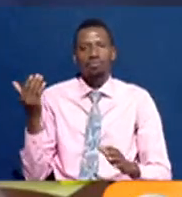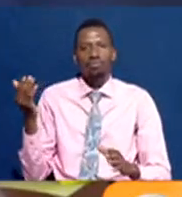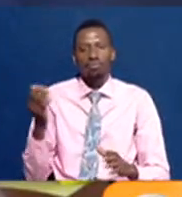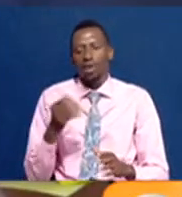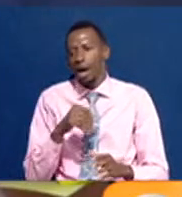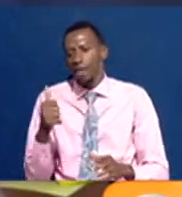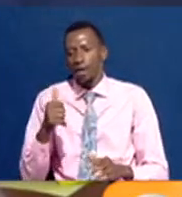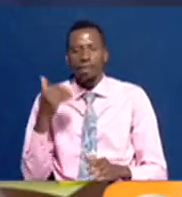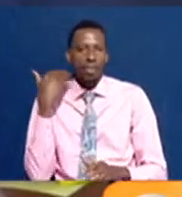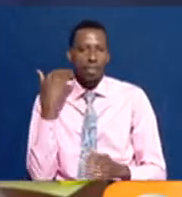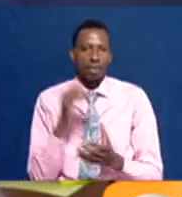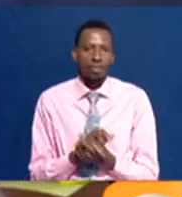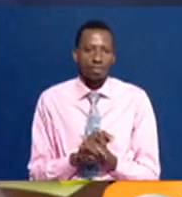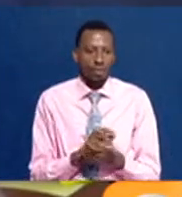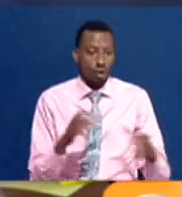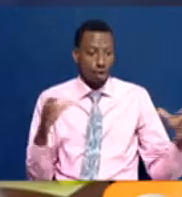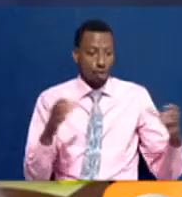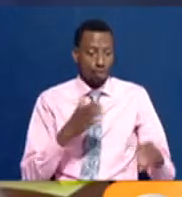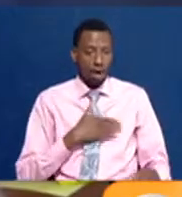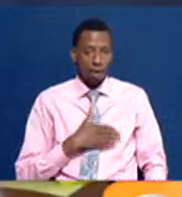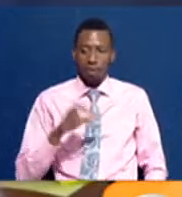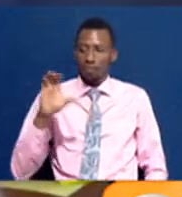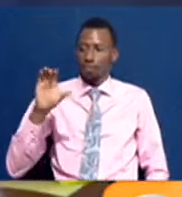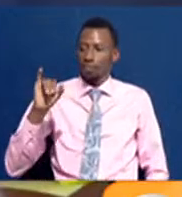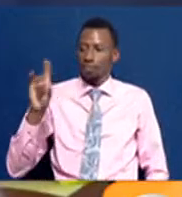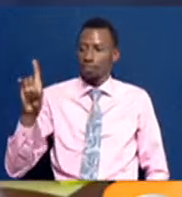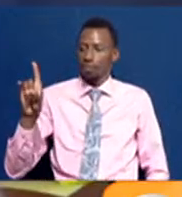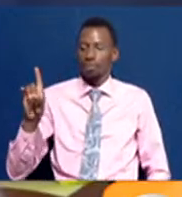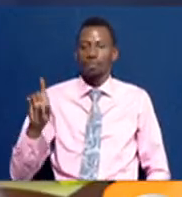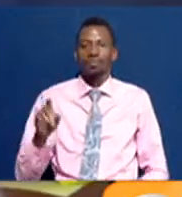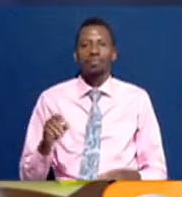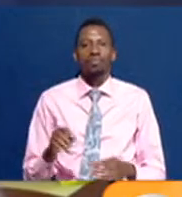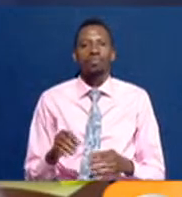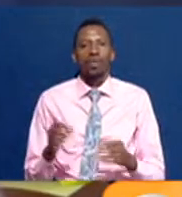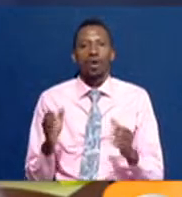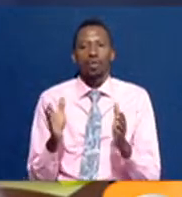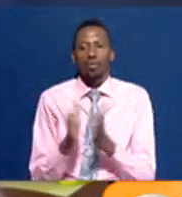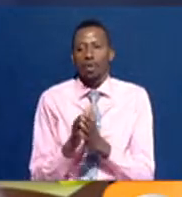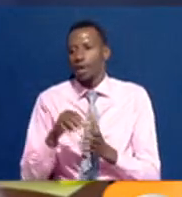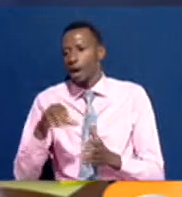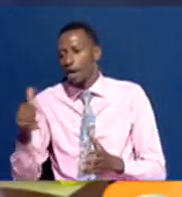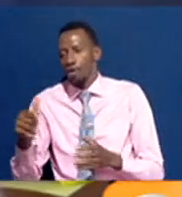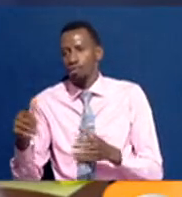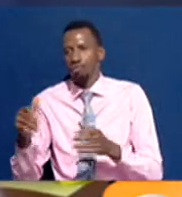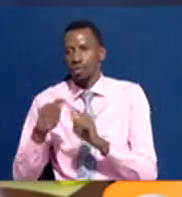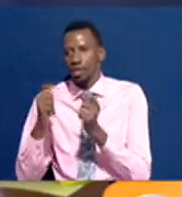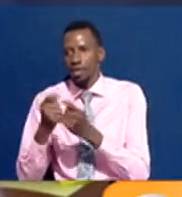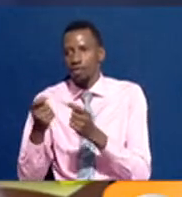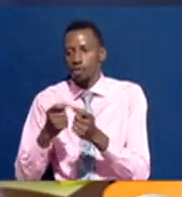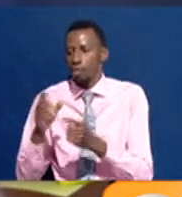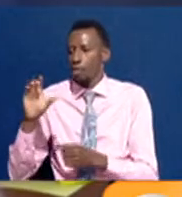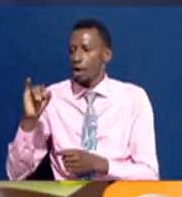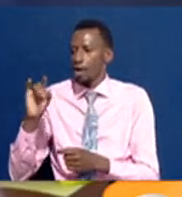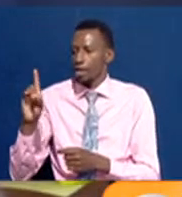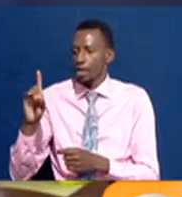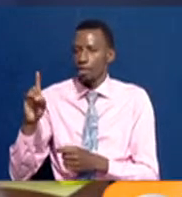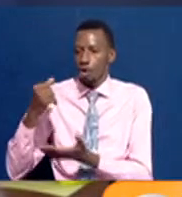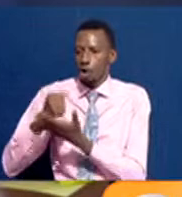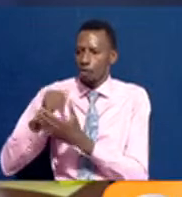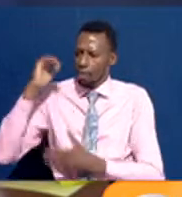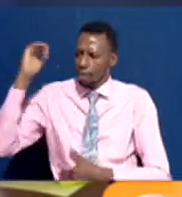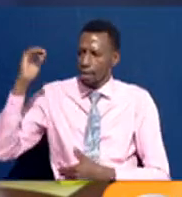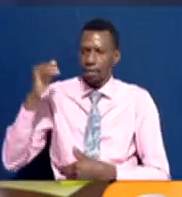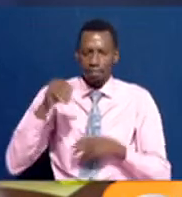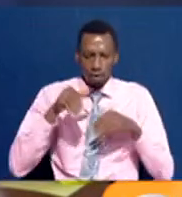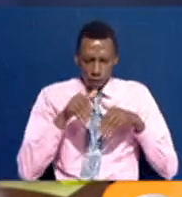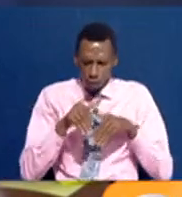CID, ambayo wameungana na team ya CRIB kutoka CID headquarters, waliweza kutrack hao